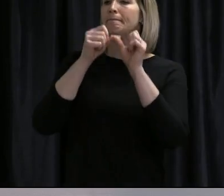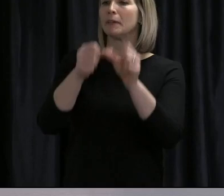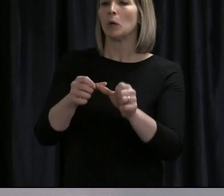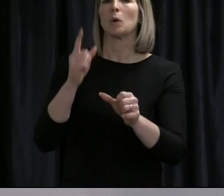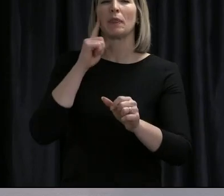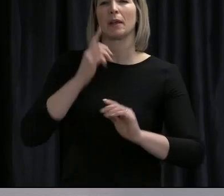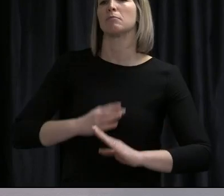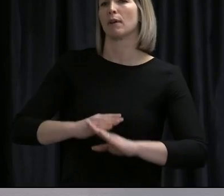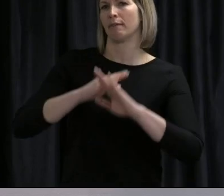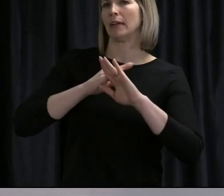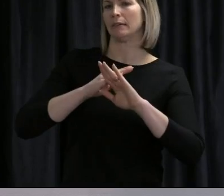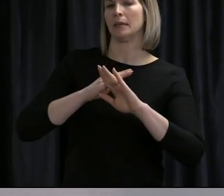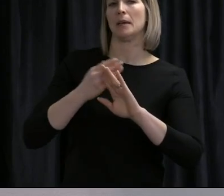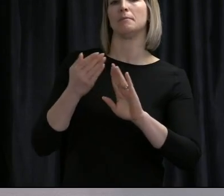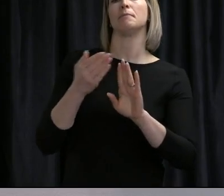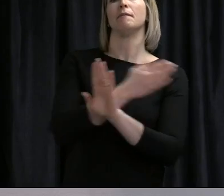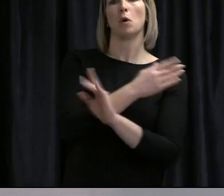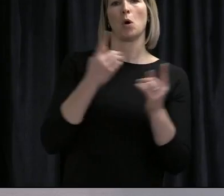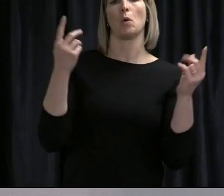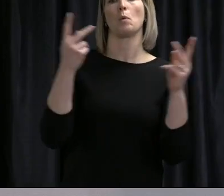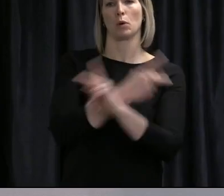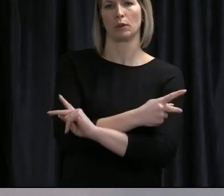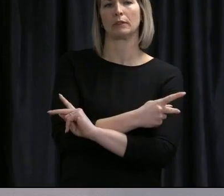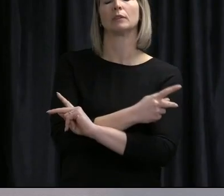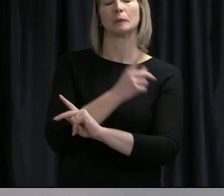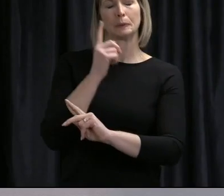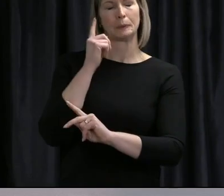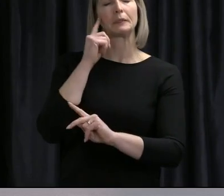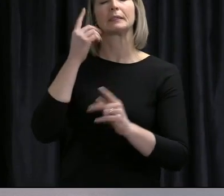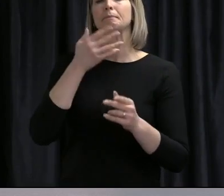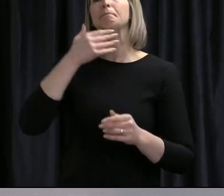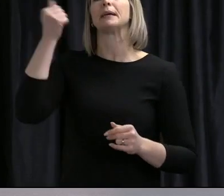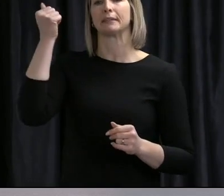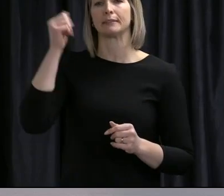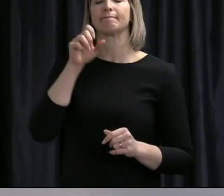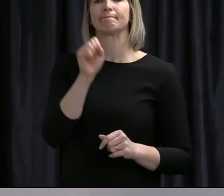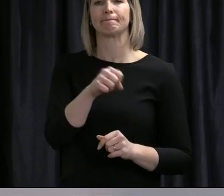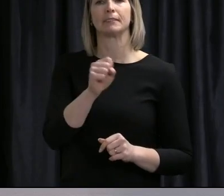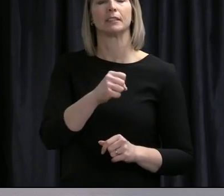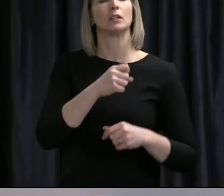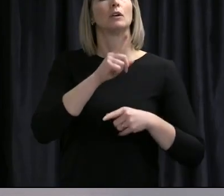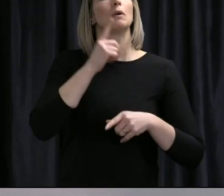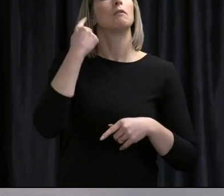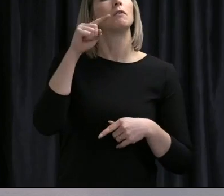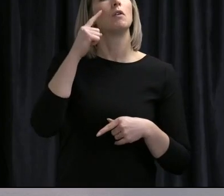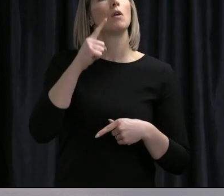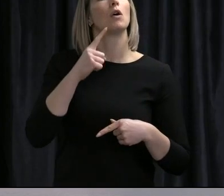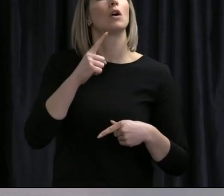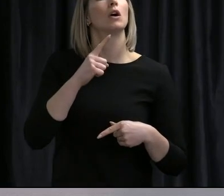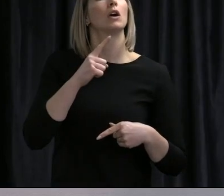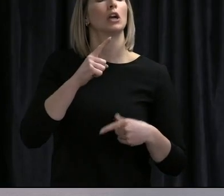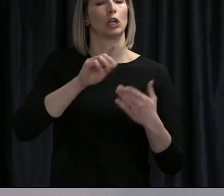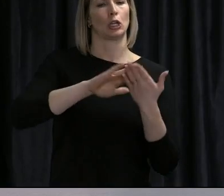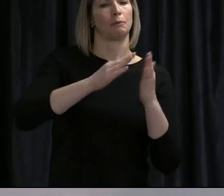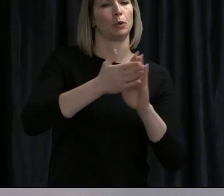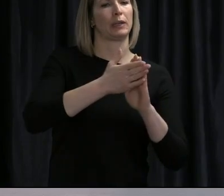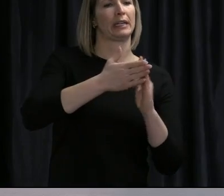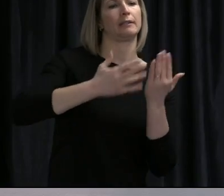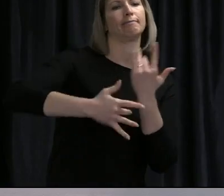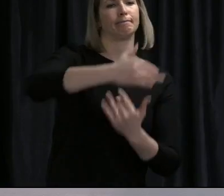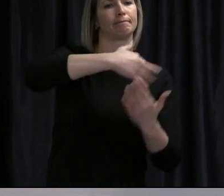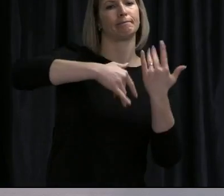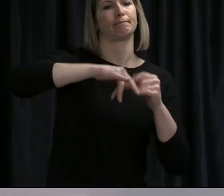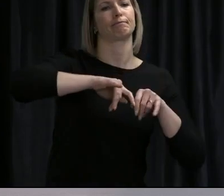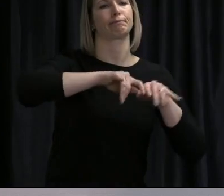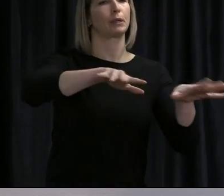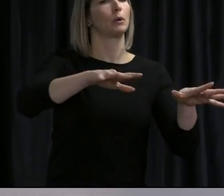use the time that we do have to make sure that we do whatever we can to prevent, community transmission. Let's